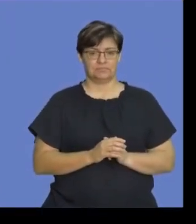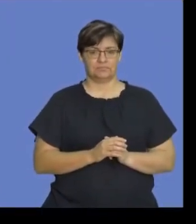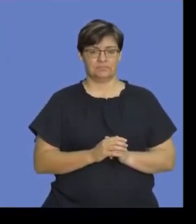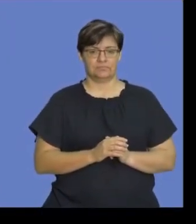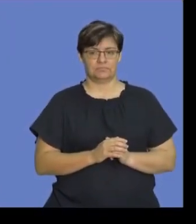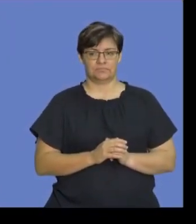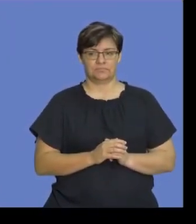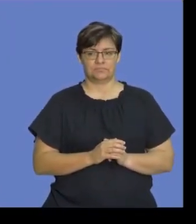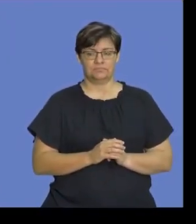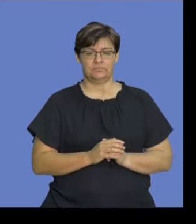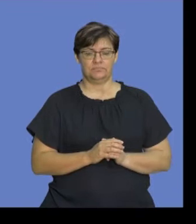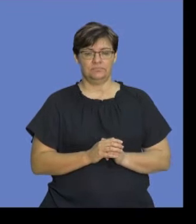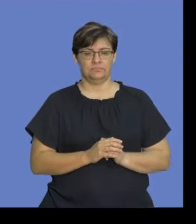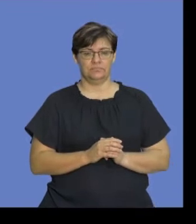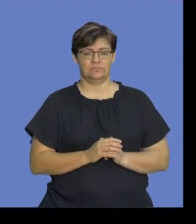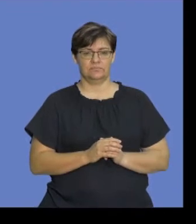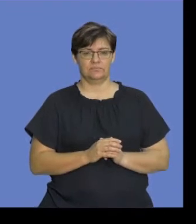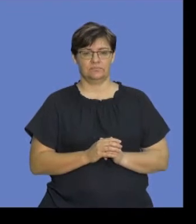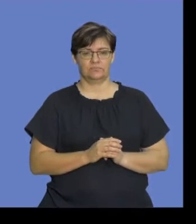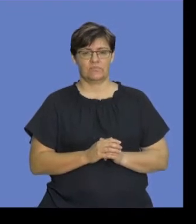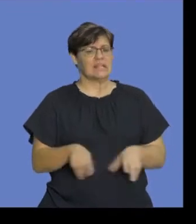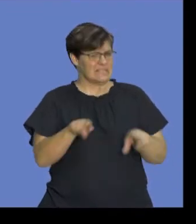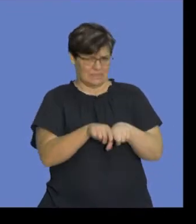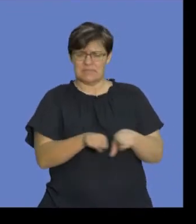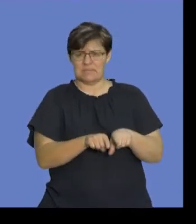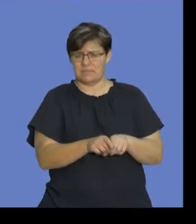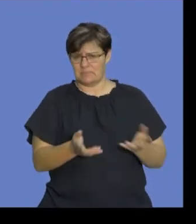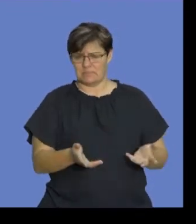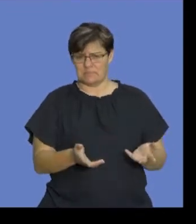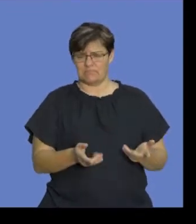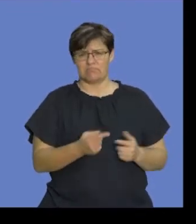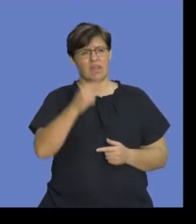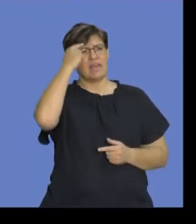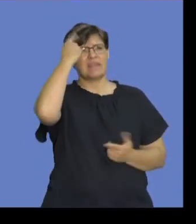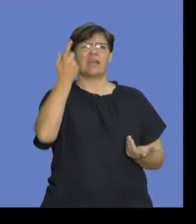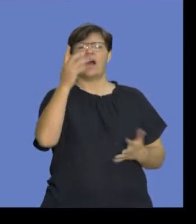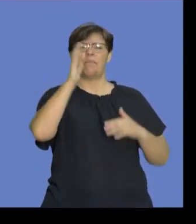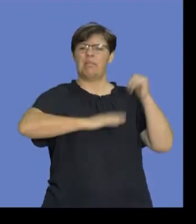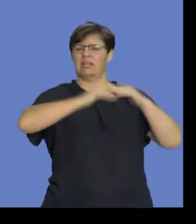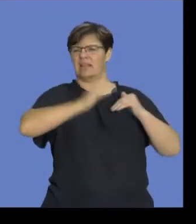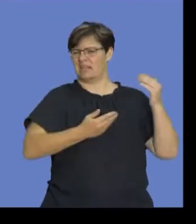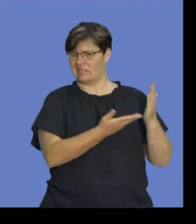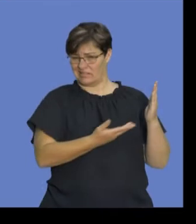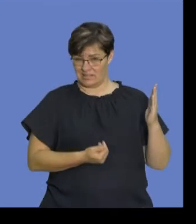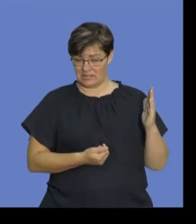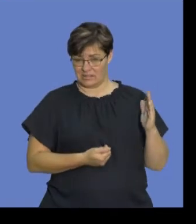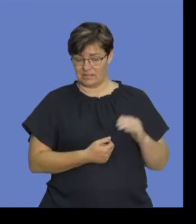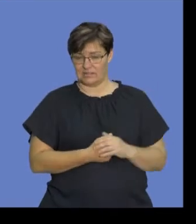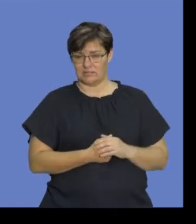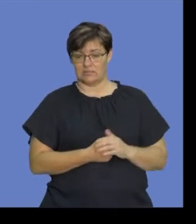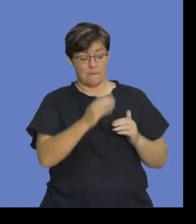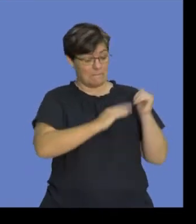Okay. By the same token, think of a building, right? In the